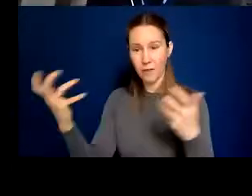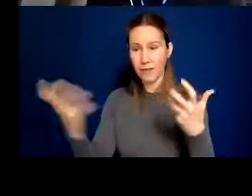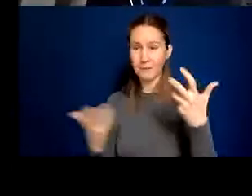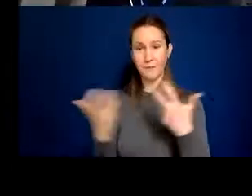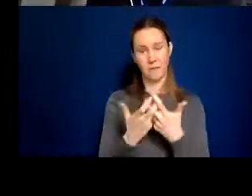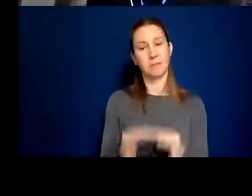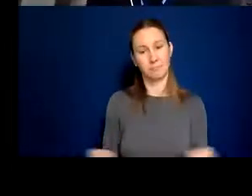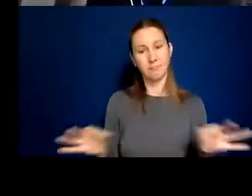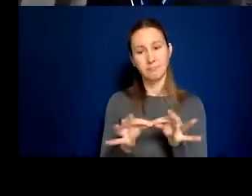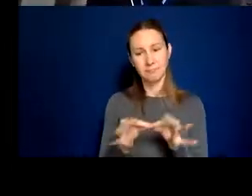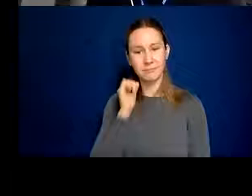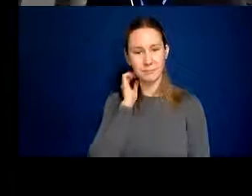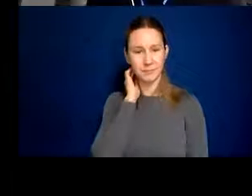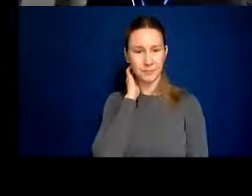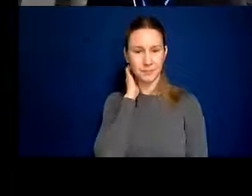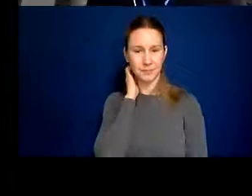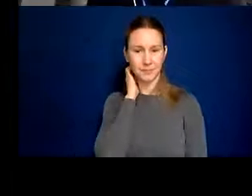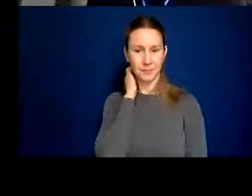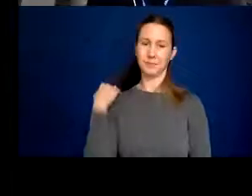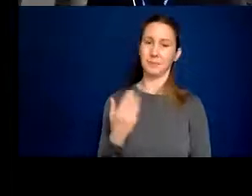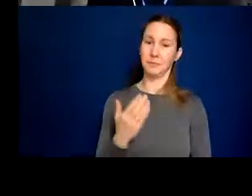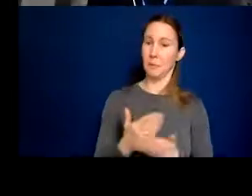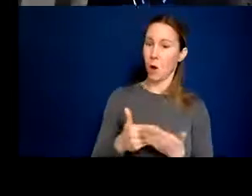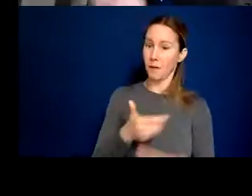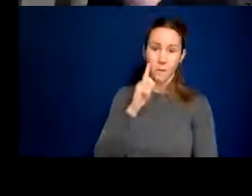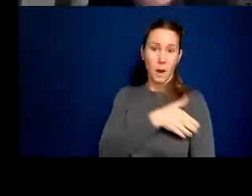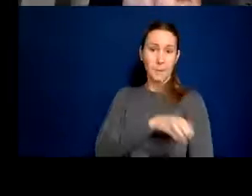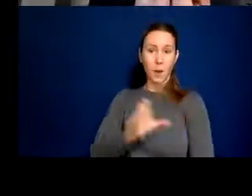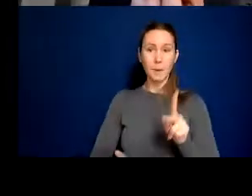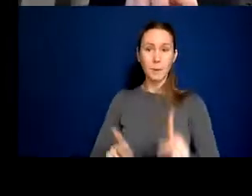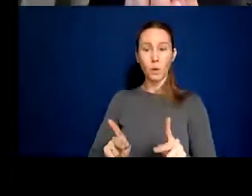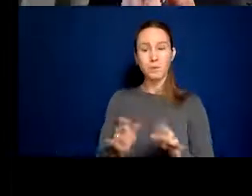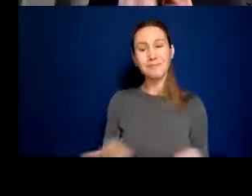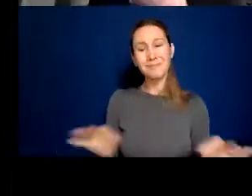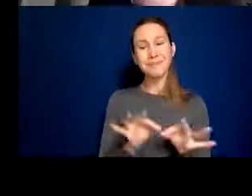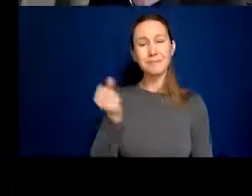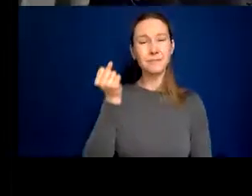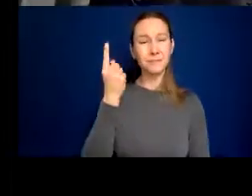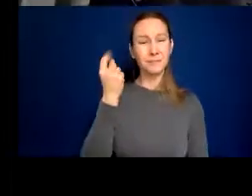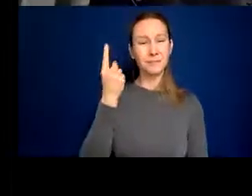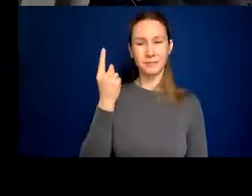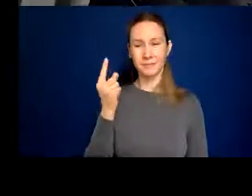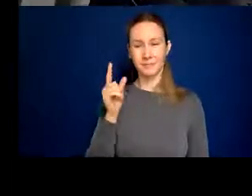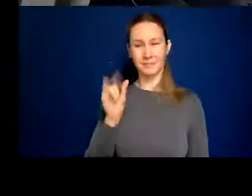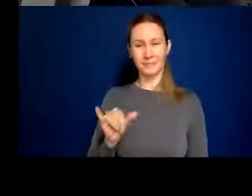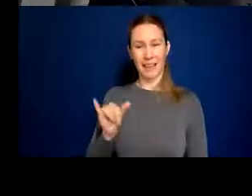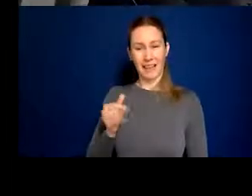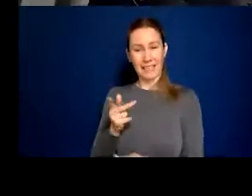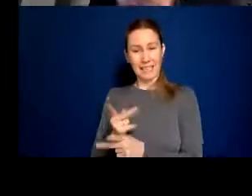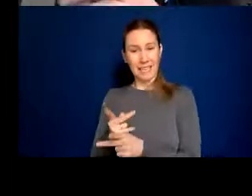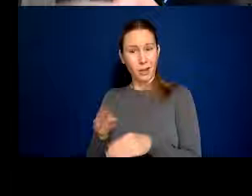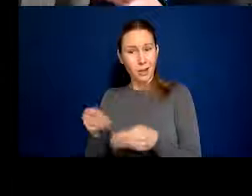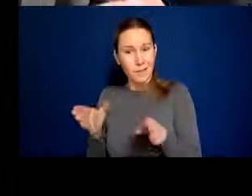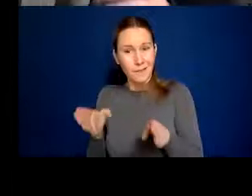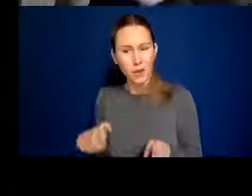A big component of empowering people is trying to understand the profile of the caregiver. What